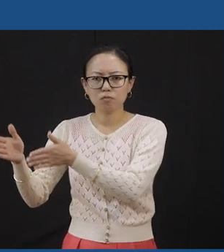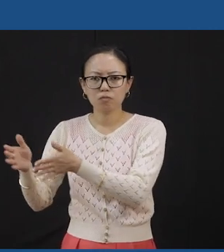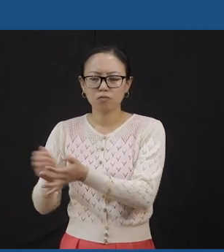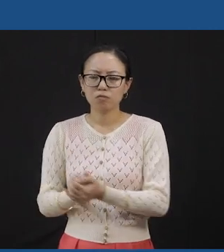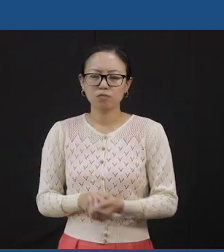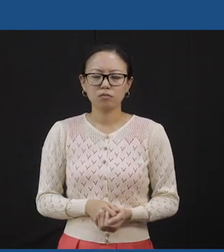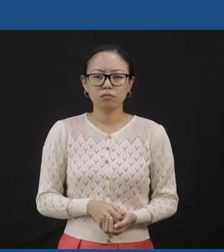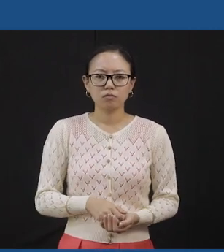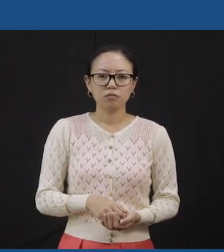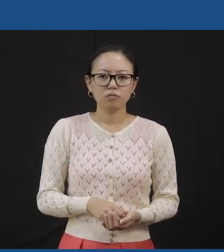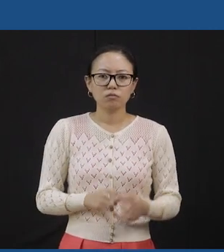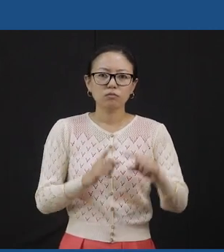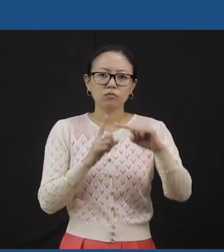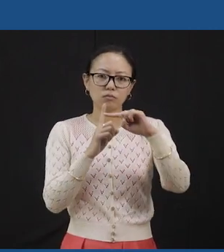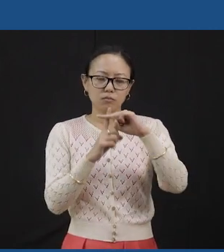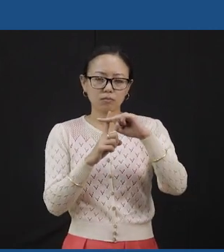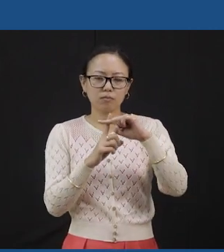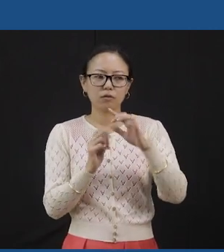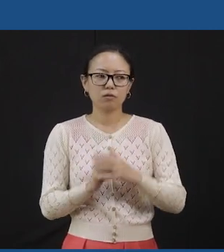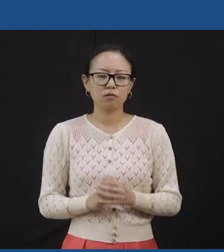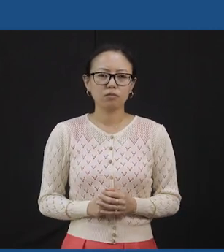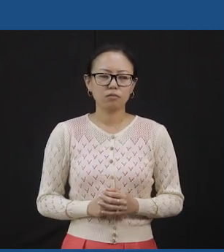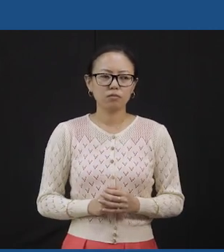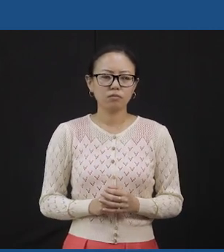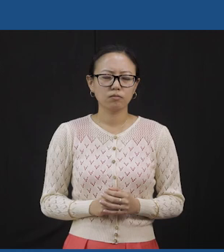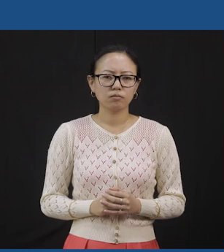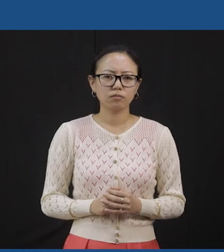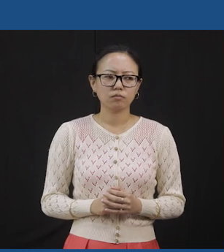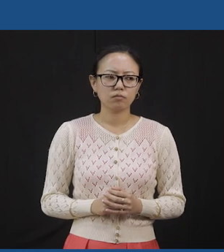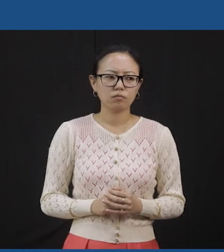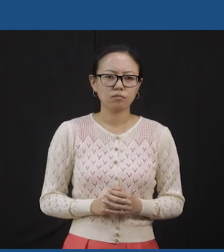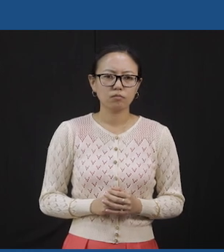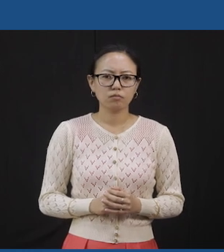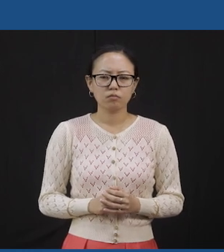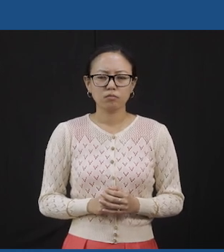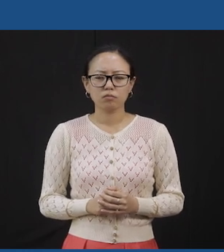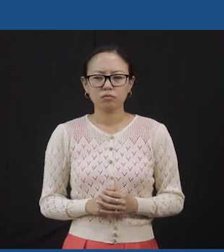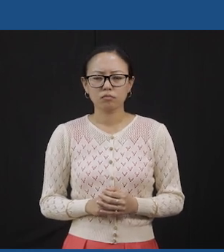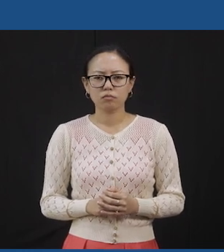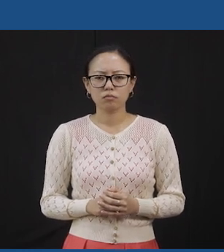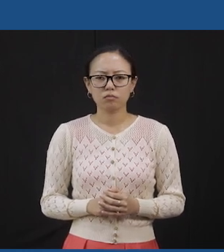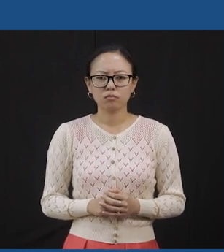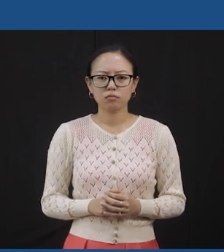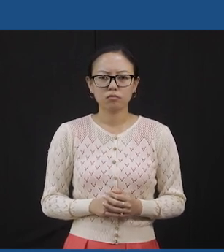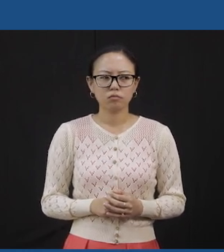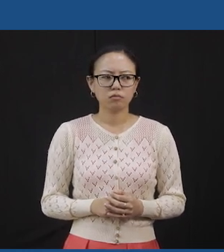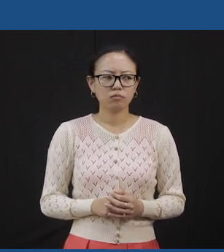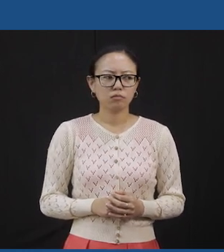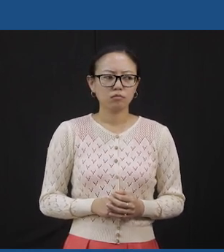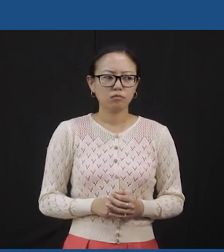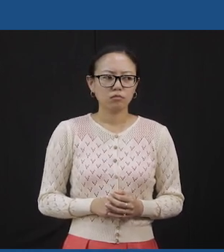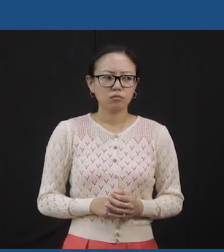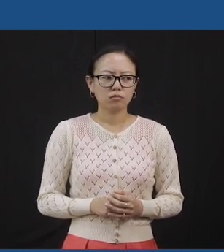without regrouping, it is a simple addition without any carryover or without any regrouping.